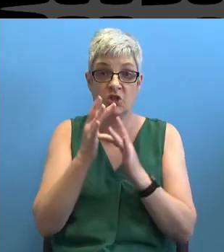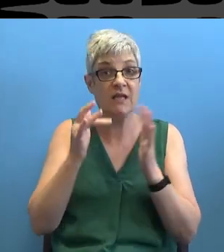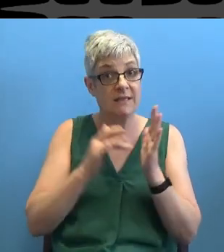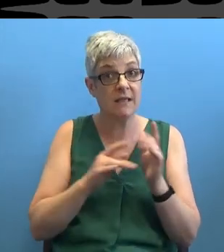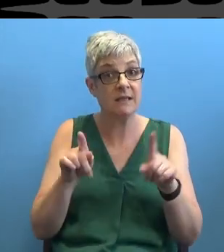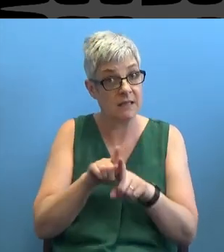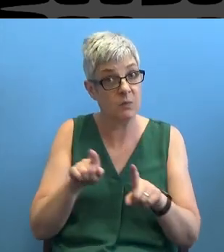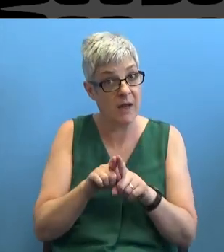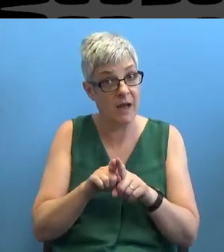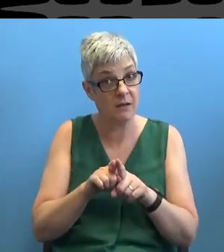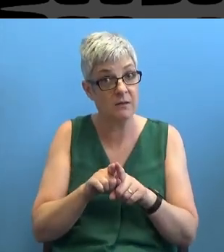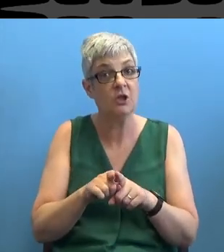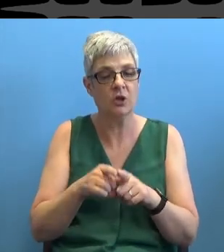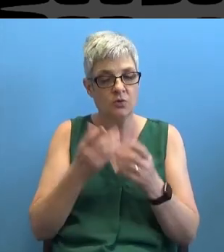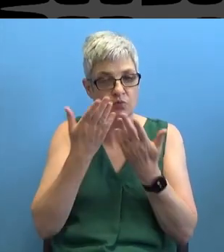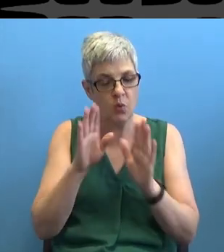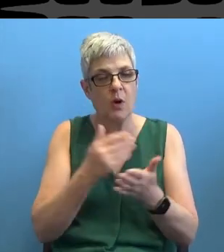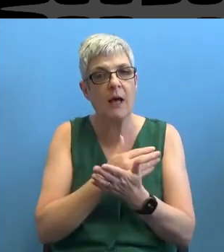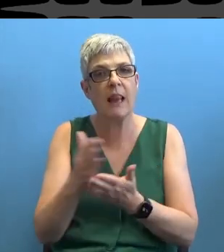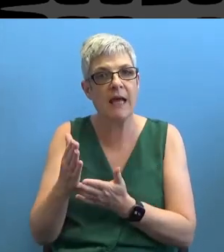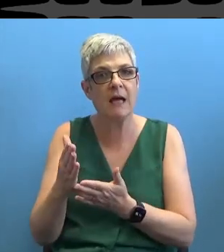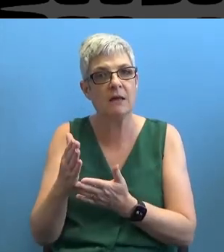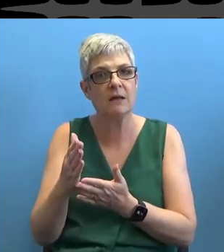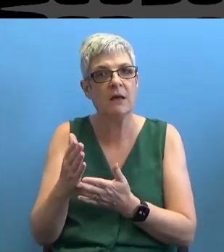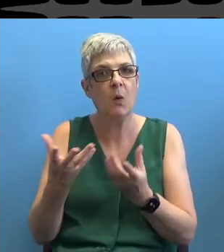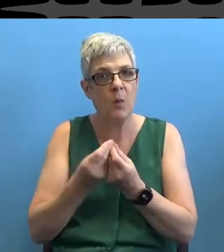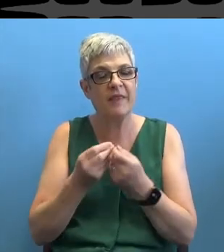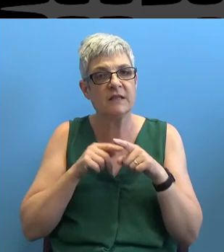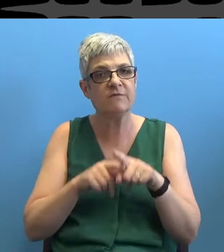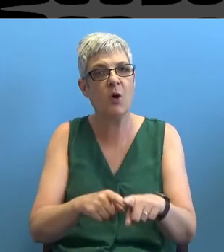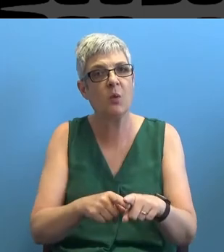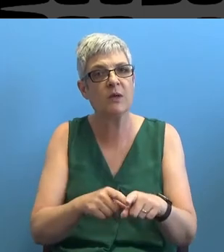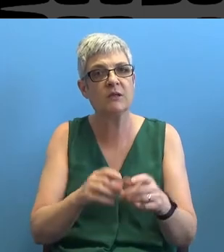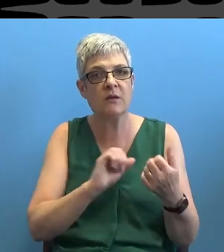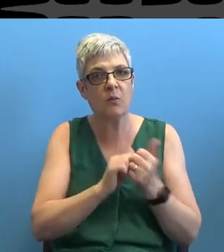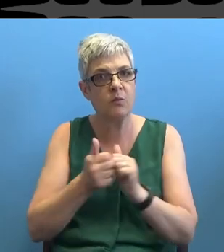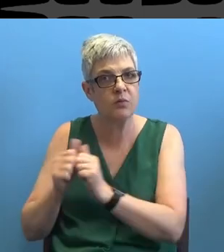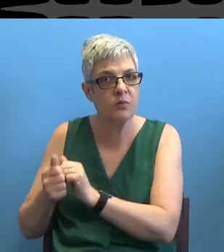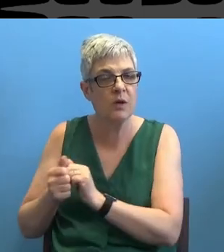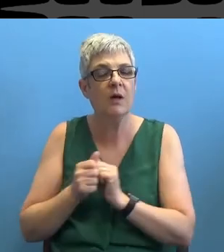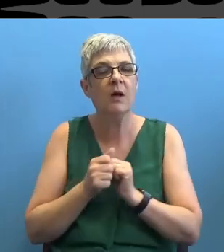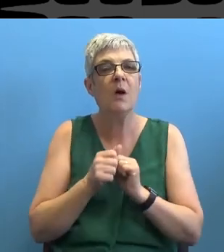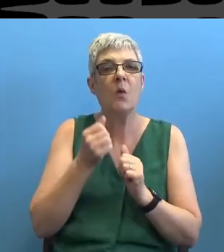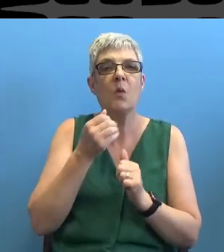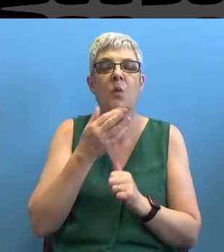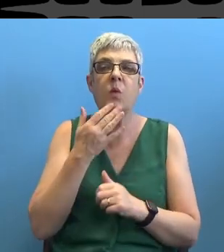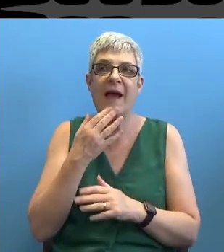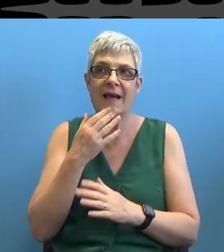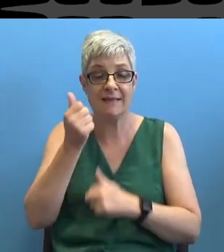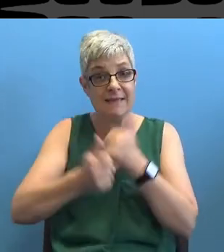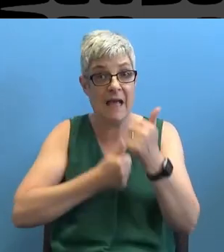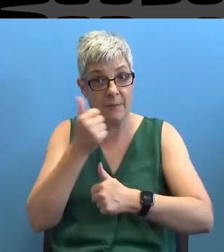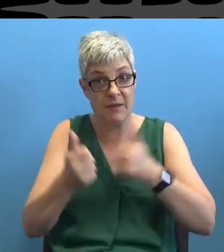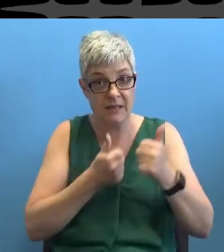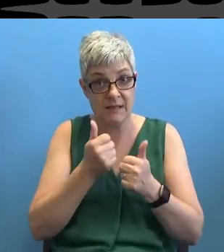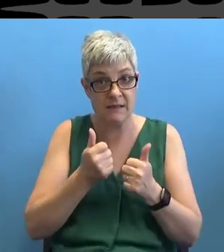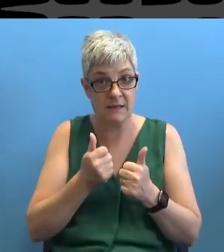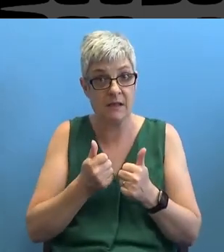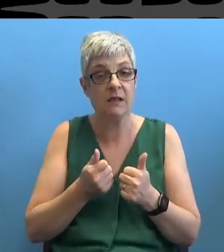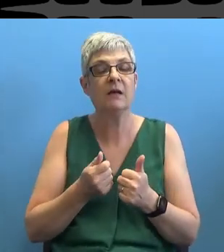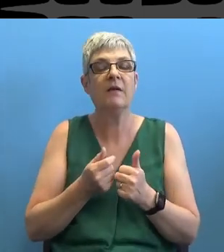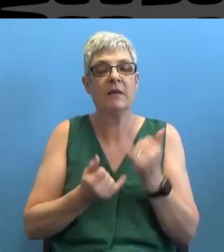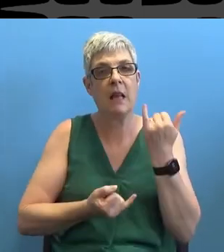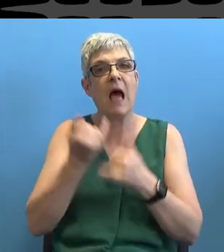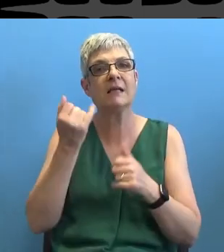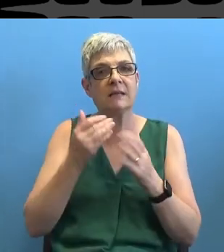Jesus, too, made that clear with his followers as he celebrated the Last Supper with them. And listen for these words in